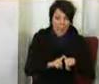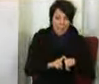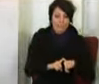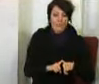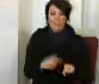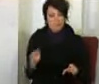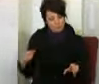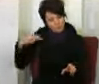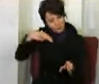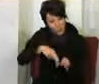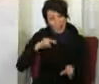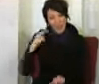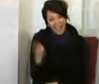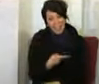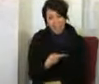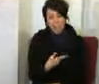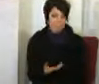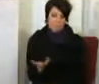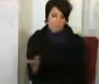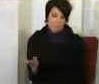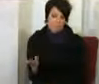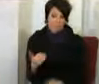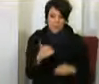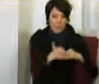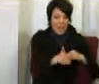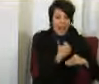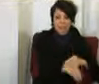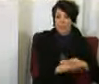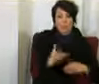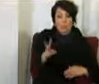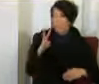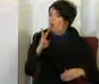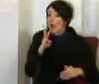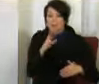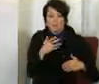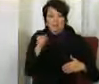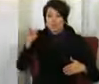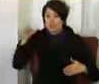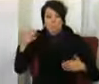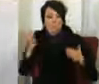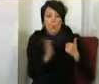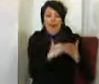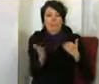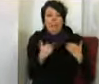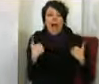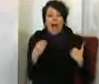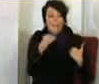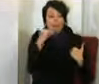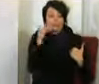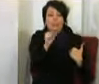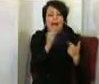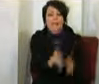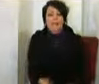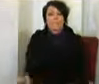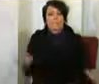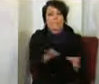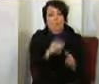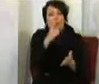to join us by taking some bread, some water, some juice, whatever you may have. It's not important what